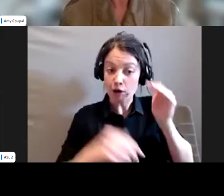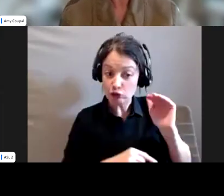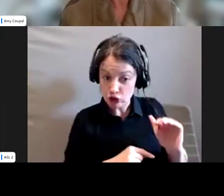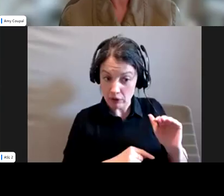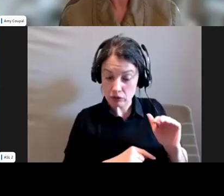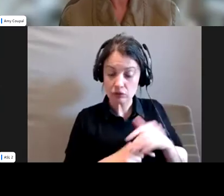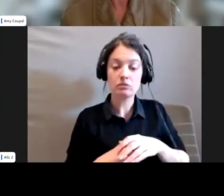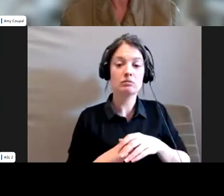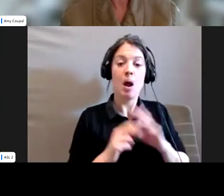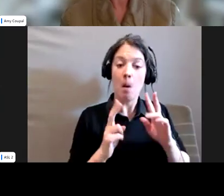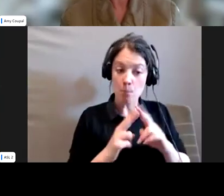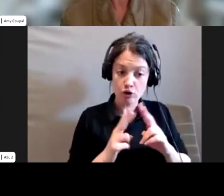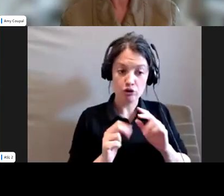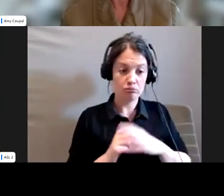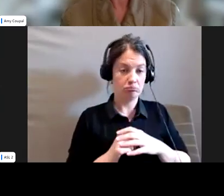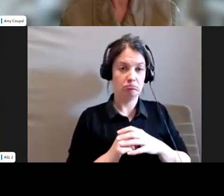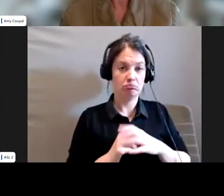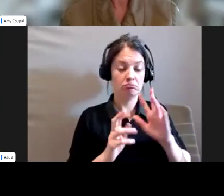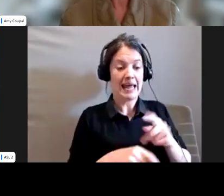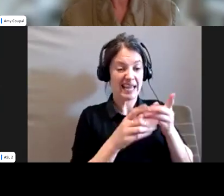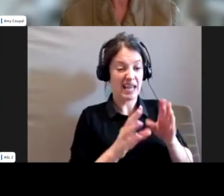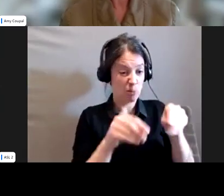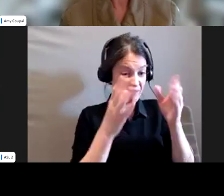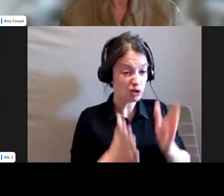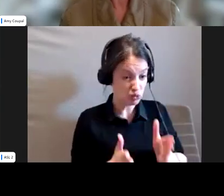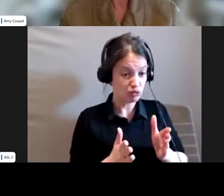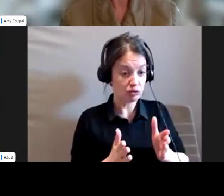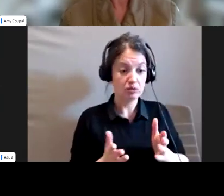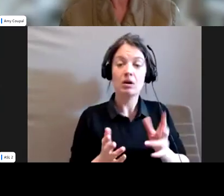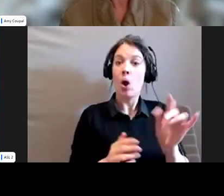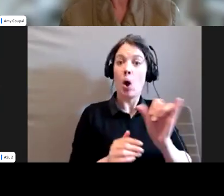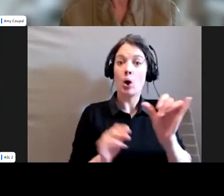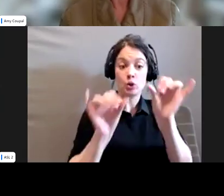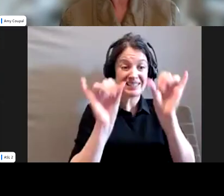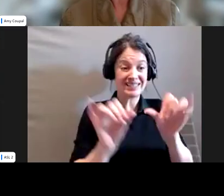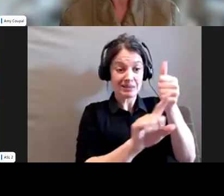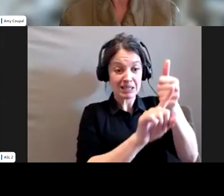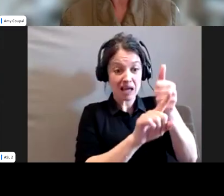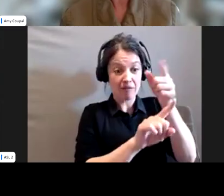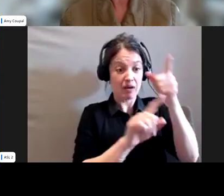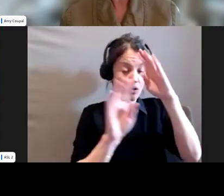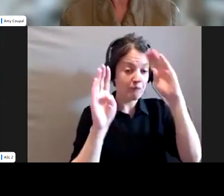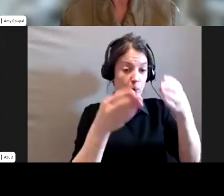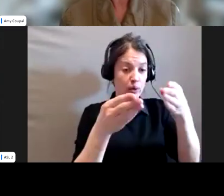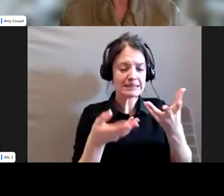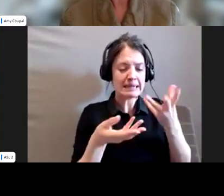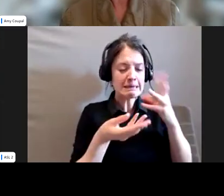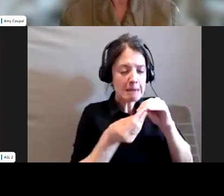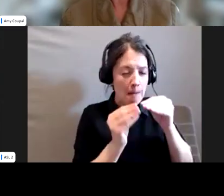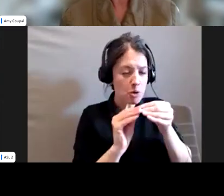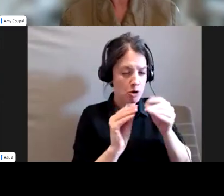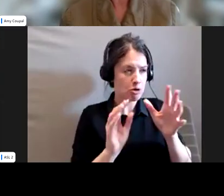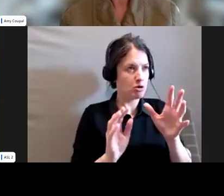caregiver. Another challenge is that the systems often focus on the capacity and the